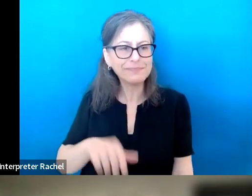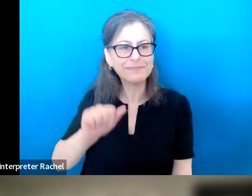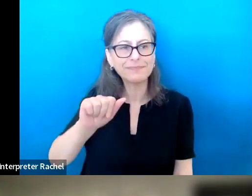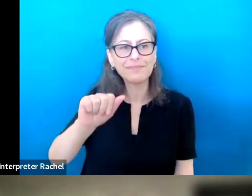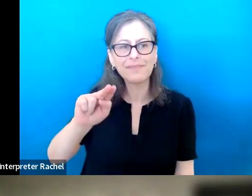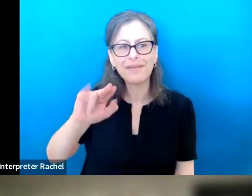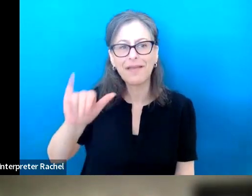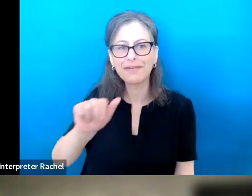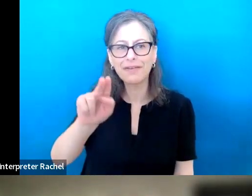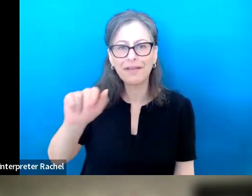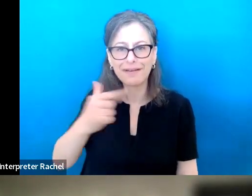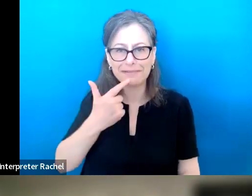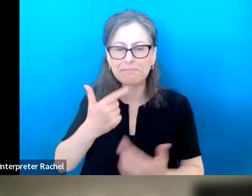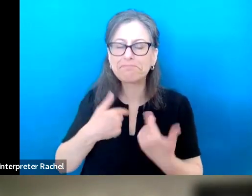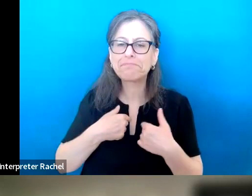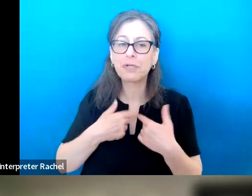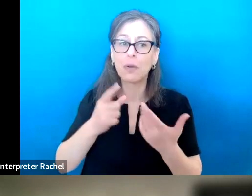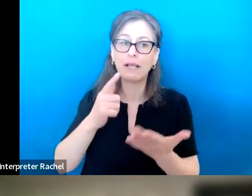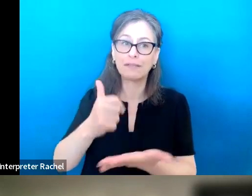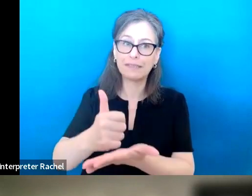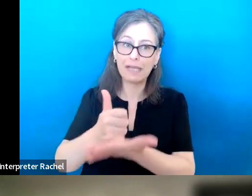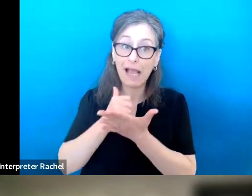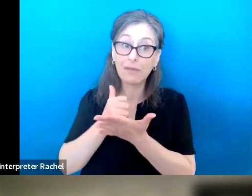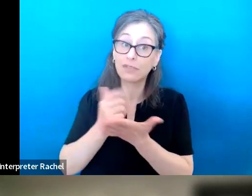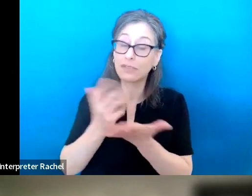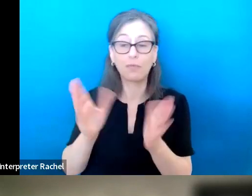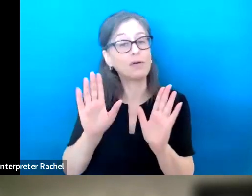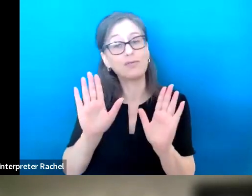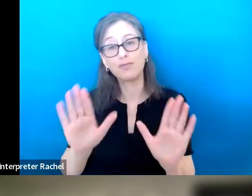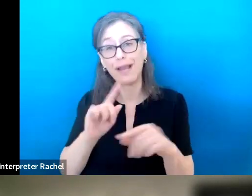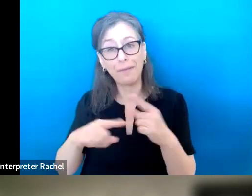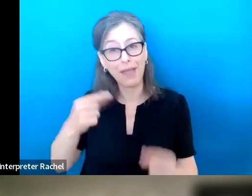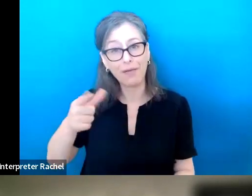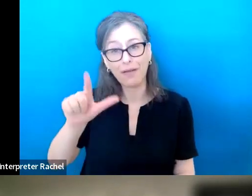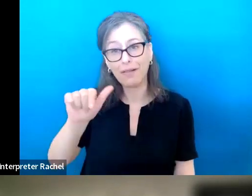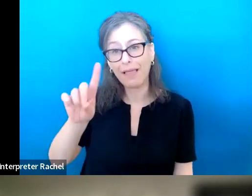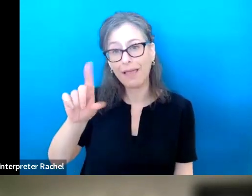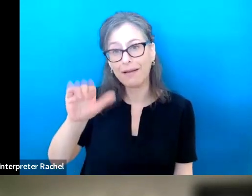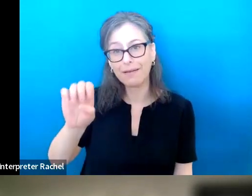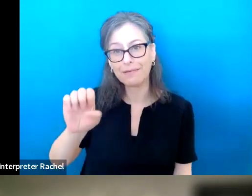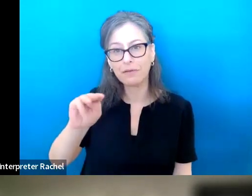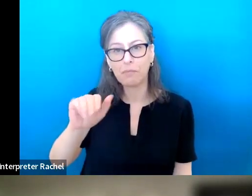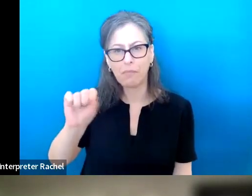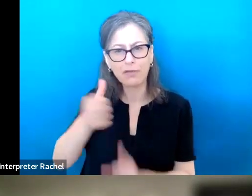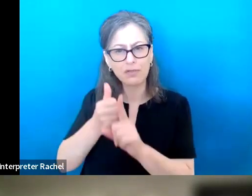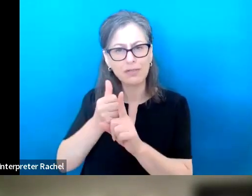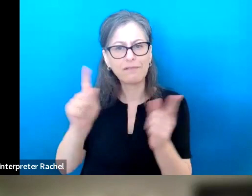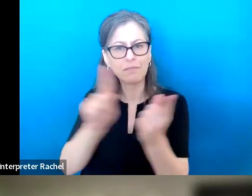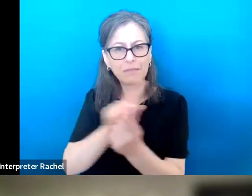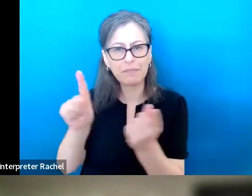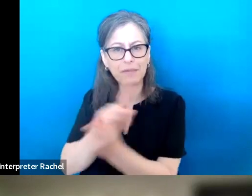Gosh, I mean, it helps when you have, the wonderful thing about Gladys Moss is that she gets to meet everyone in the